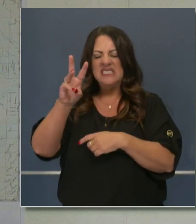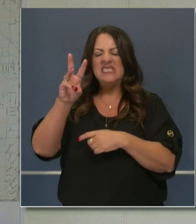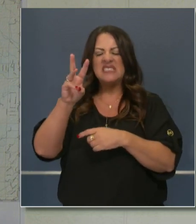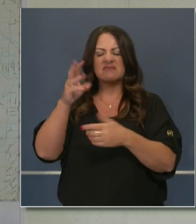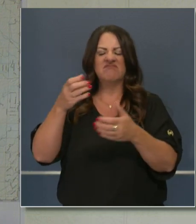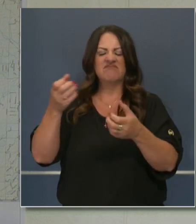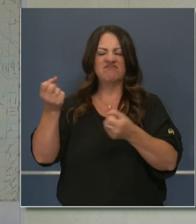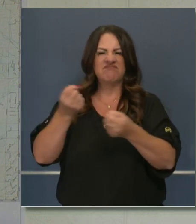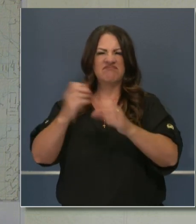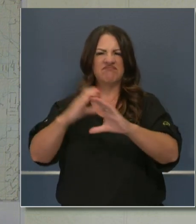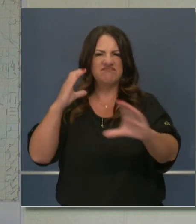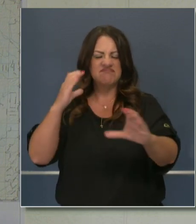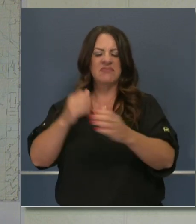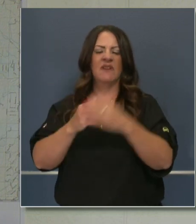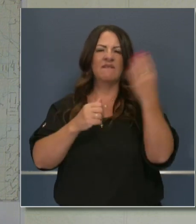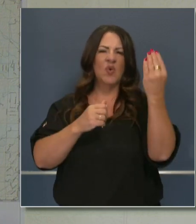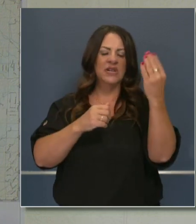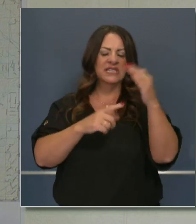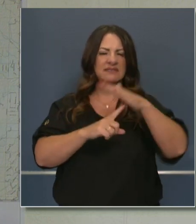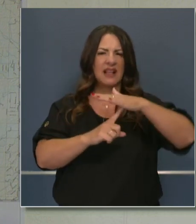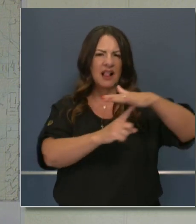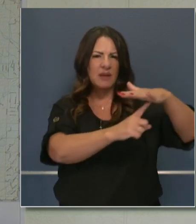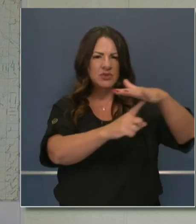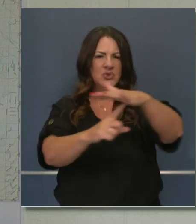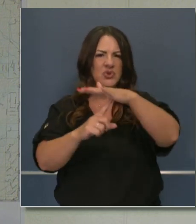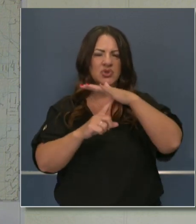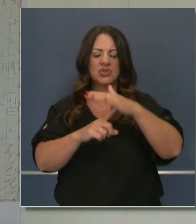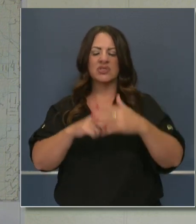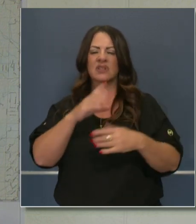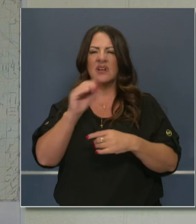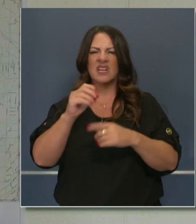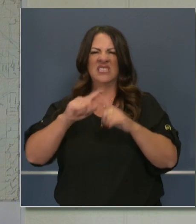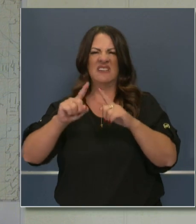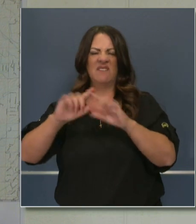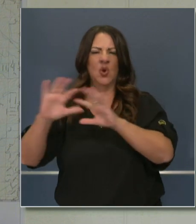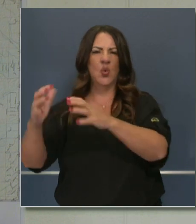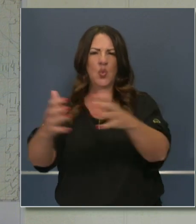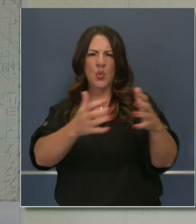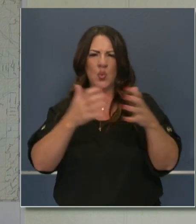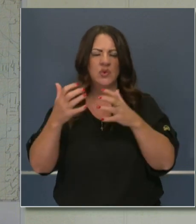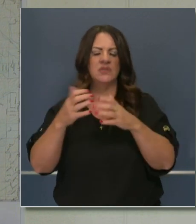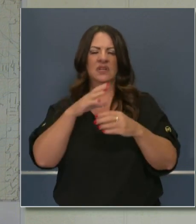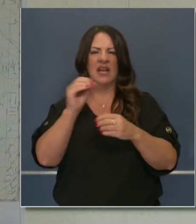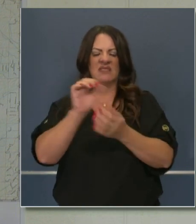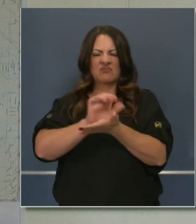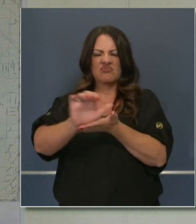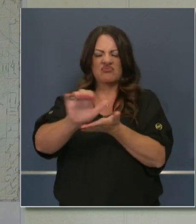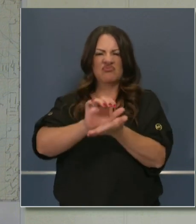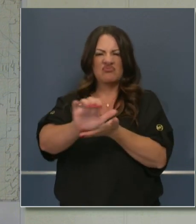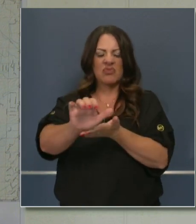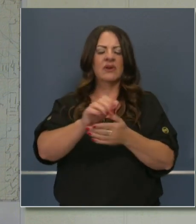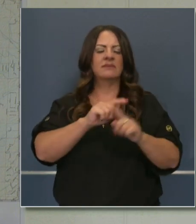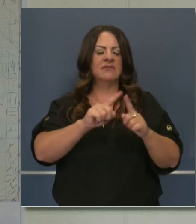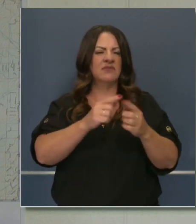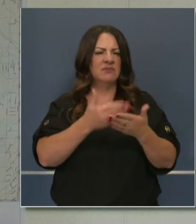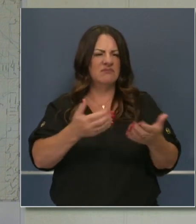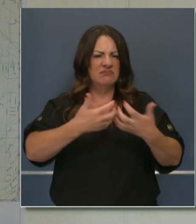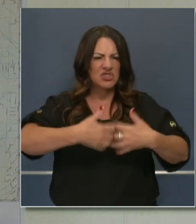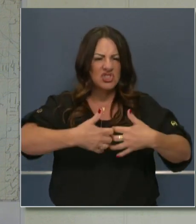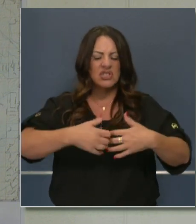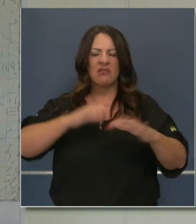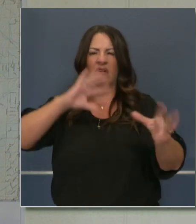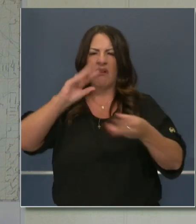tenders, 14 helicopters, 39 hand crews, 17 bulldozers for a total personnel of